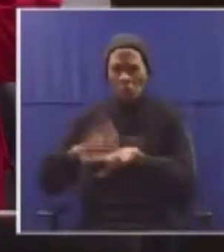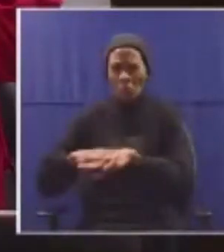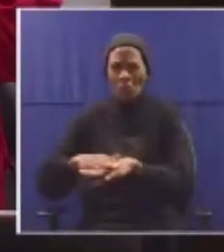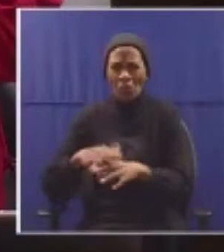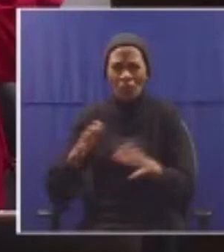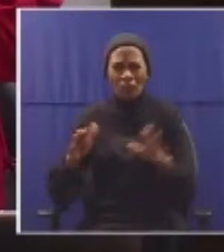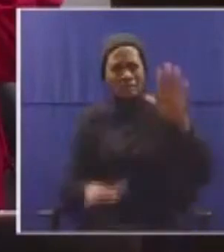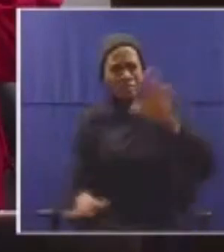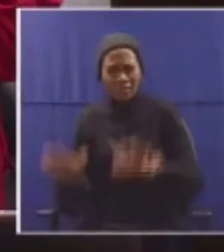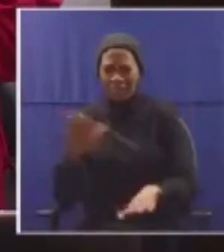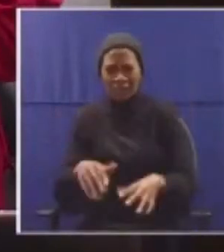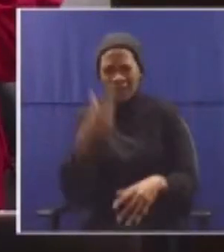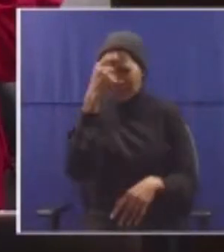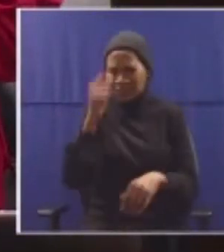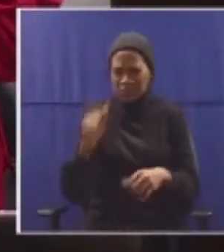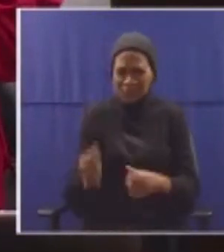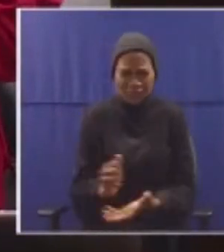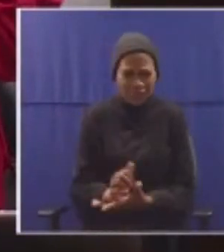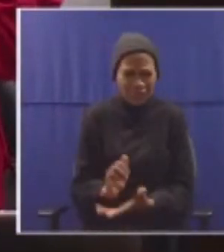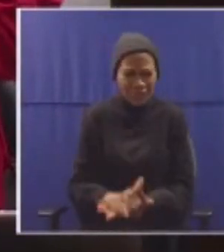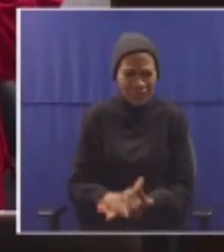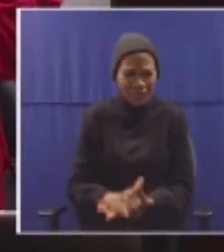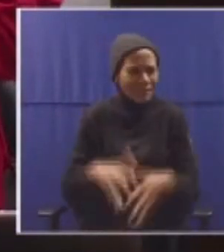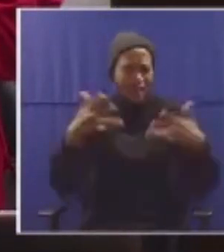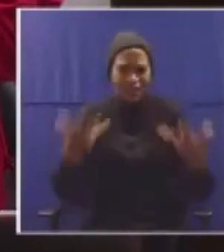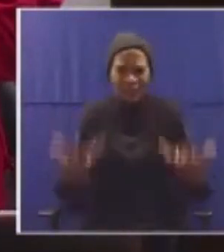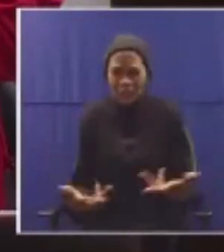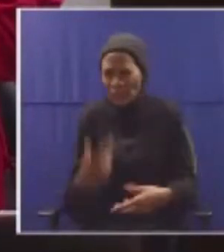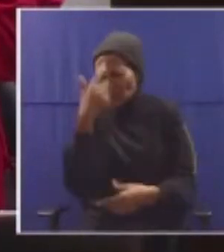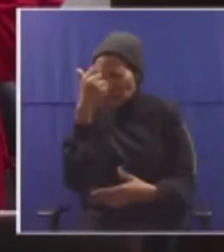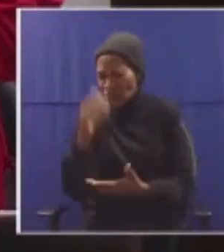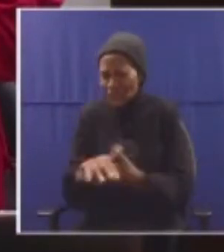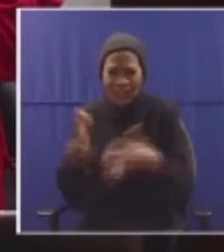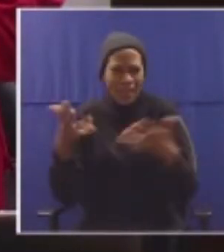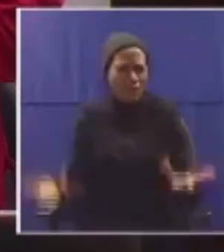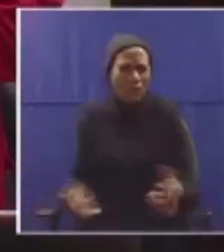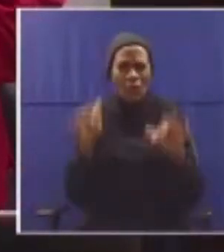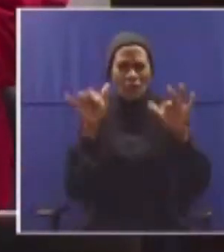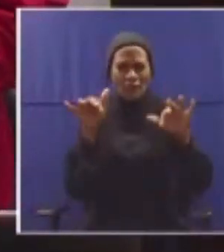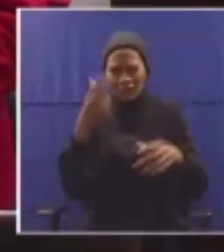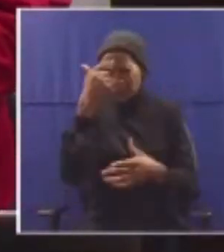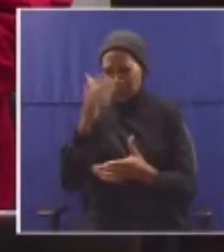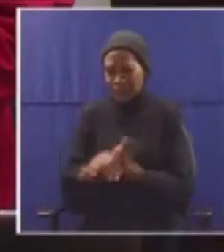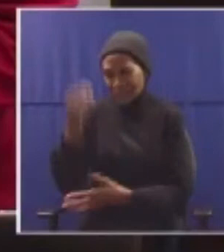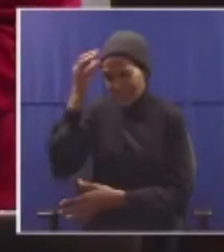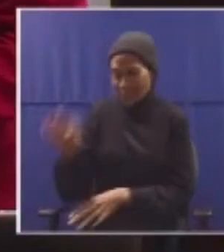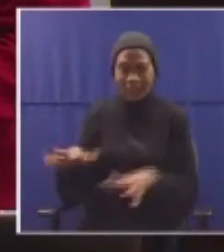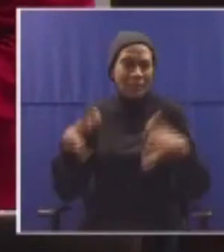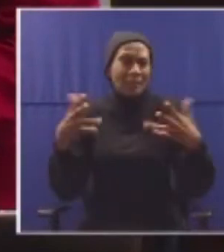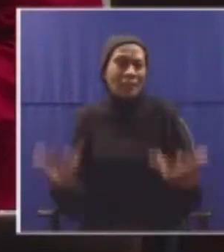disunity and mistrust in society based on material lack?